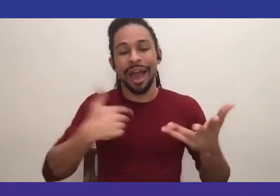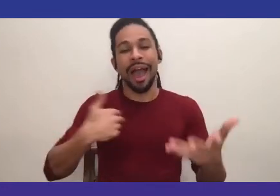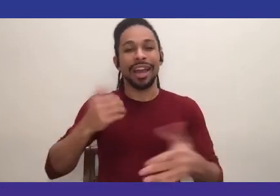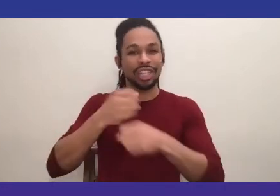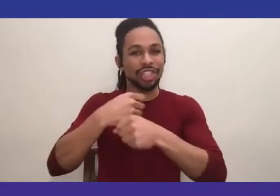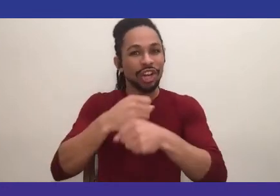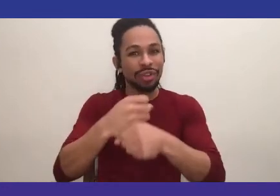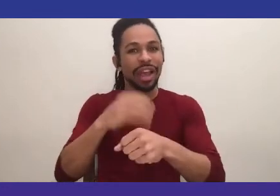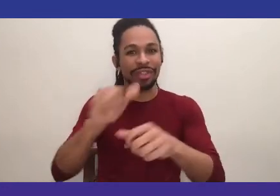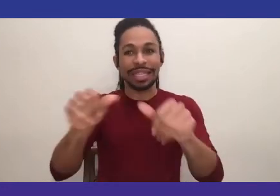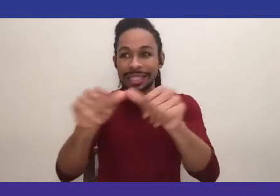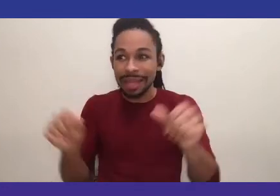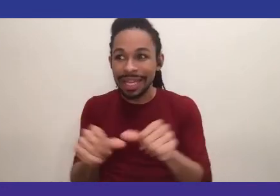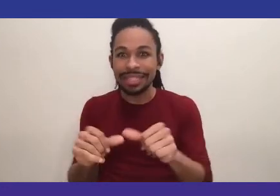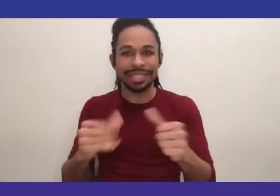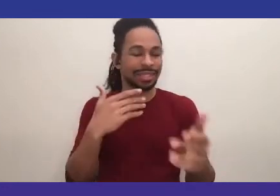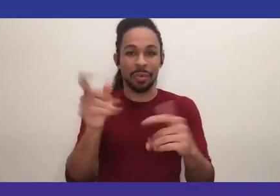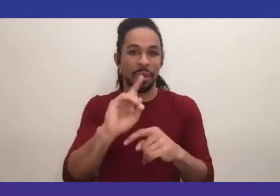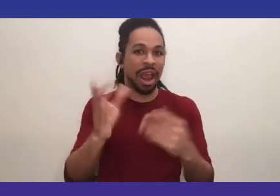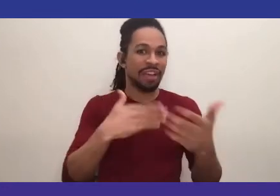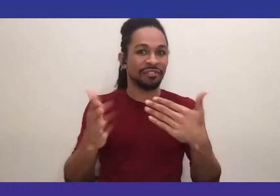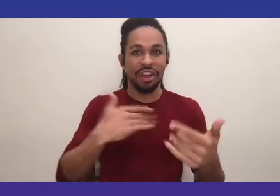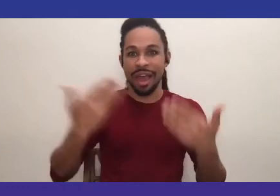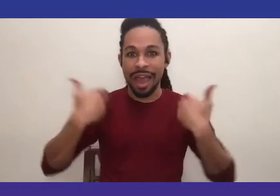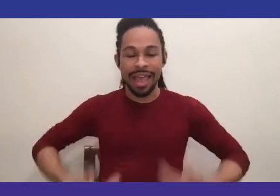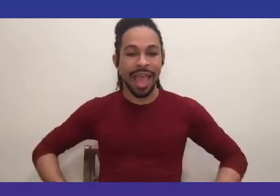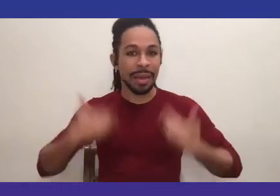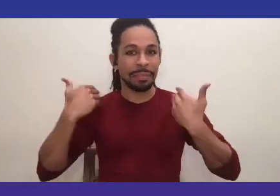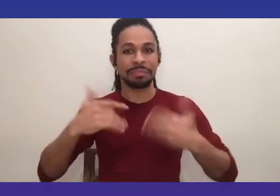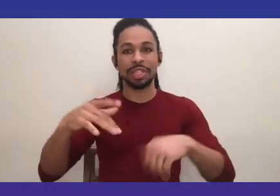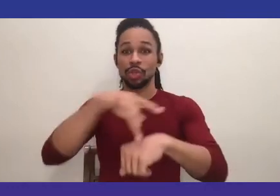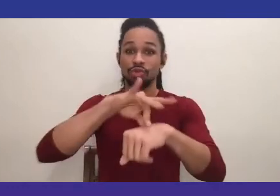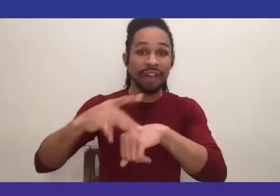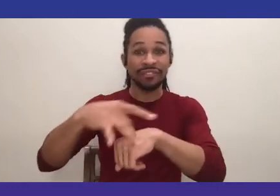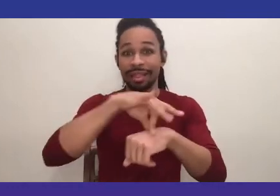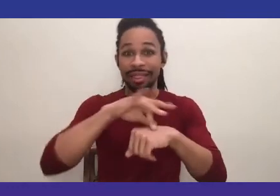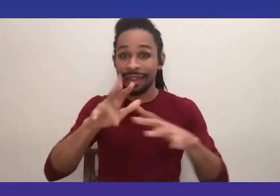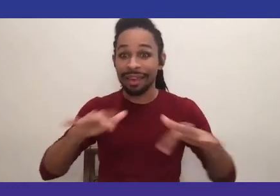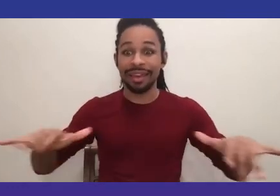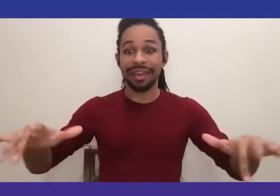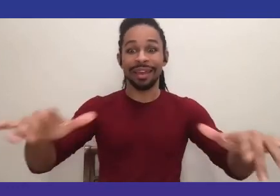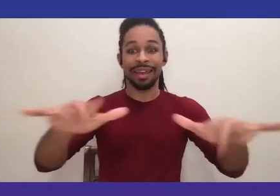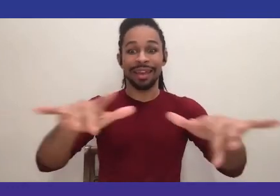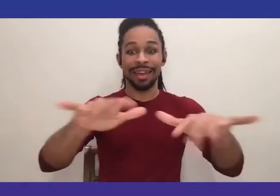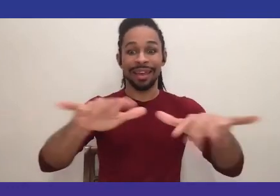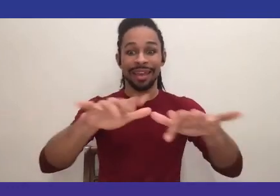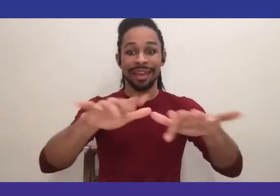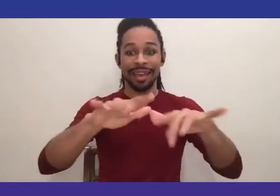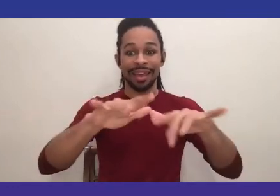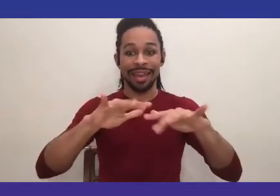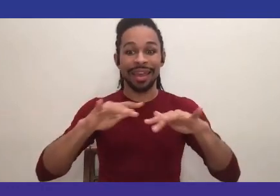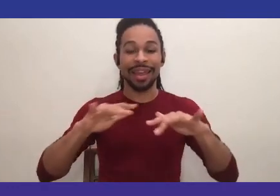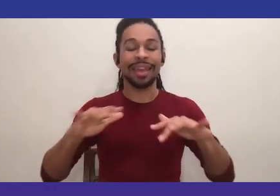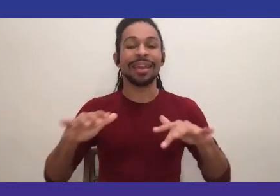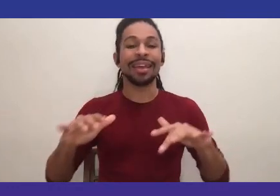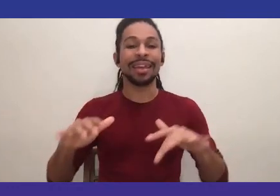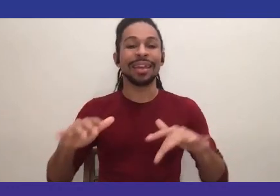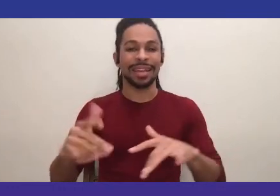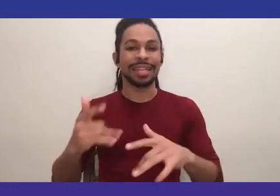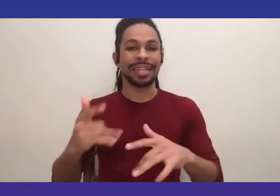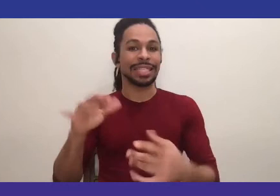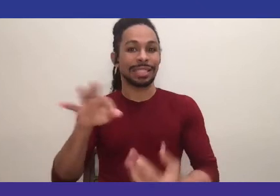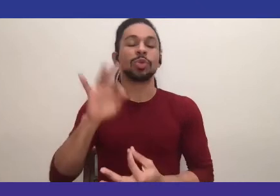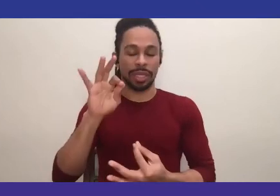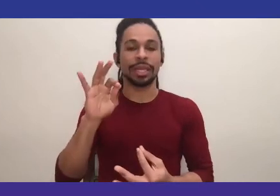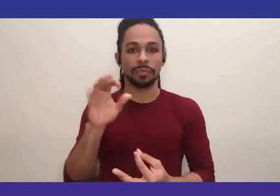spaces wherever I am, geographically, spirituality, or, you know. So the idea is